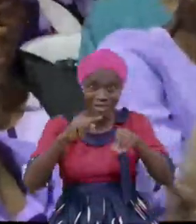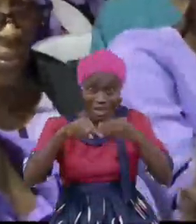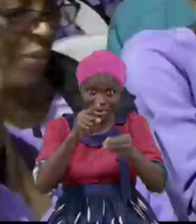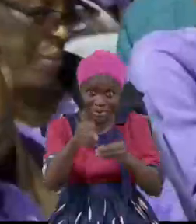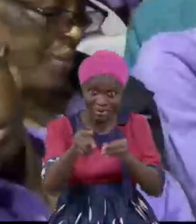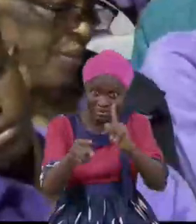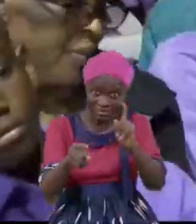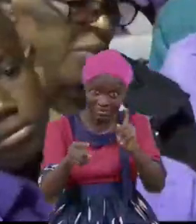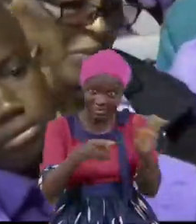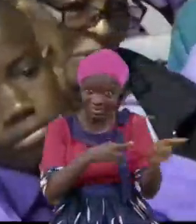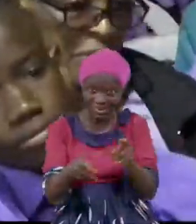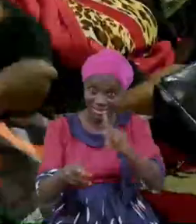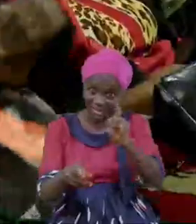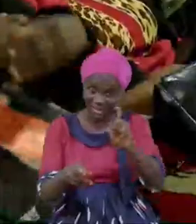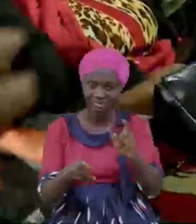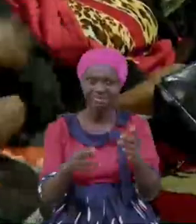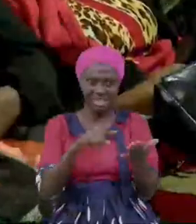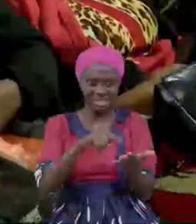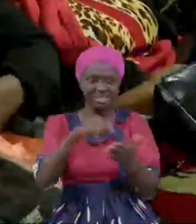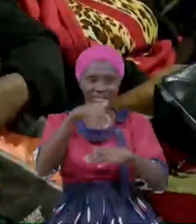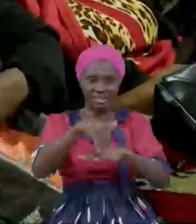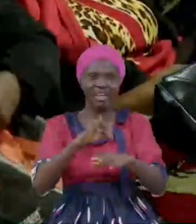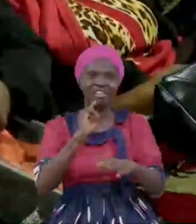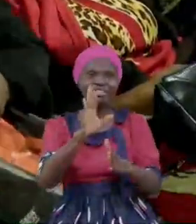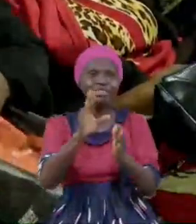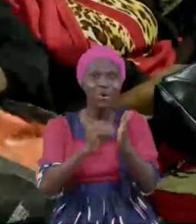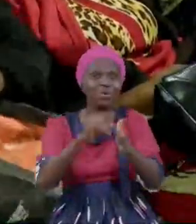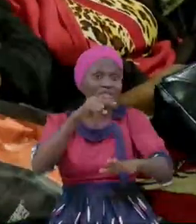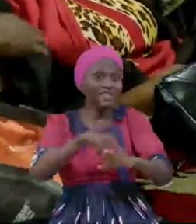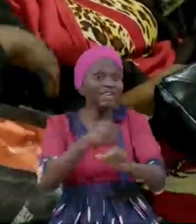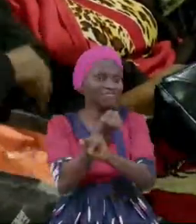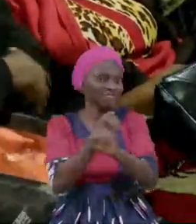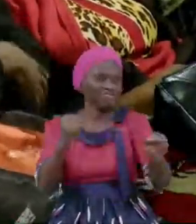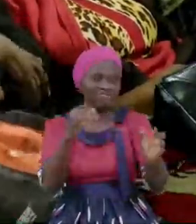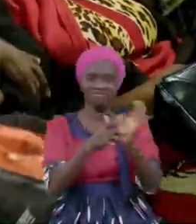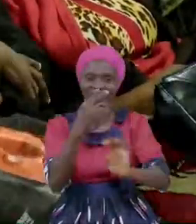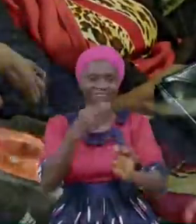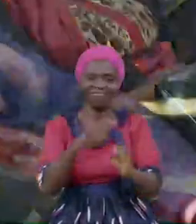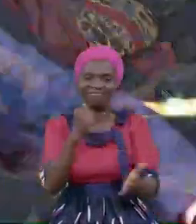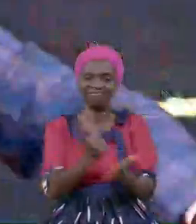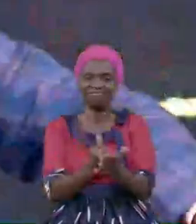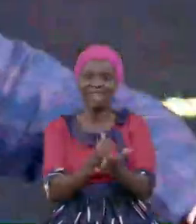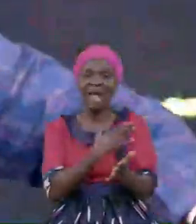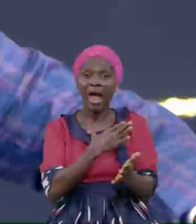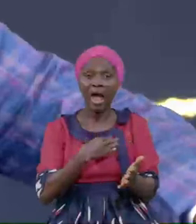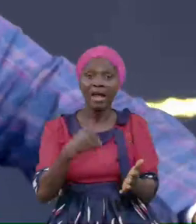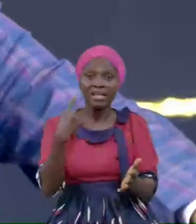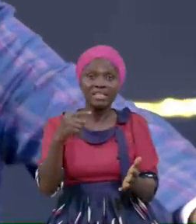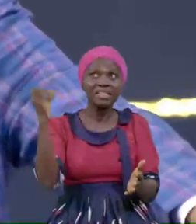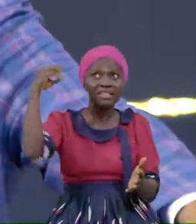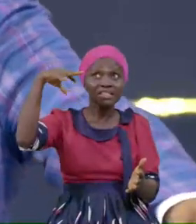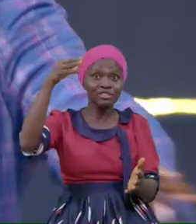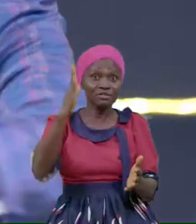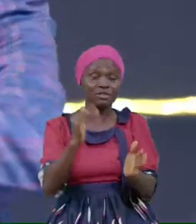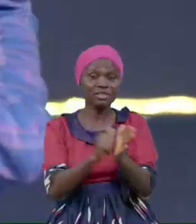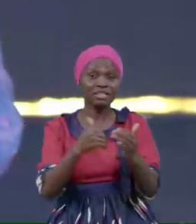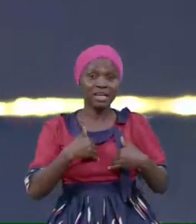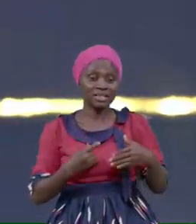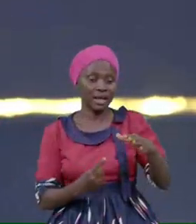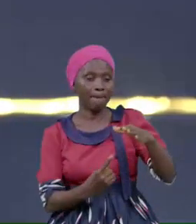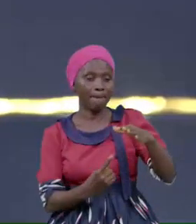Tonight is your night of salvation. And the grace of God that appears to all men